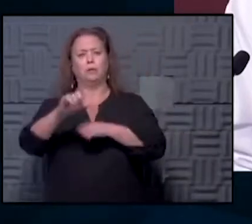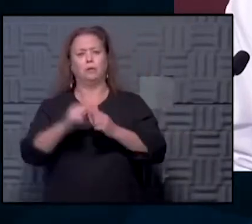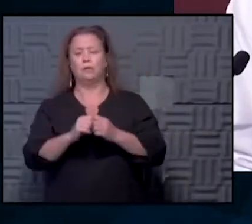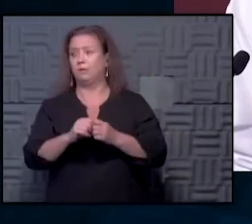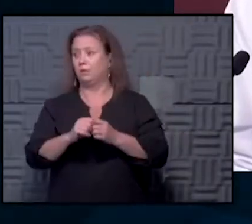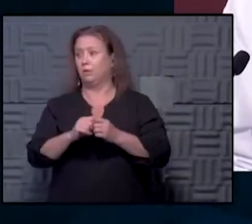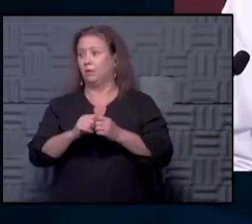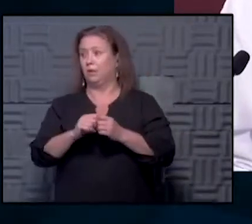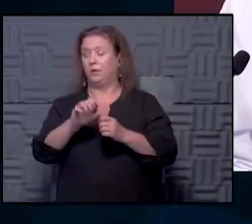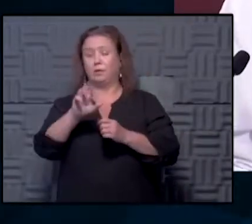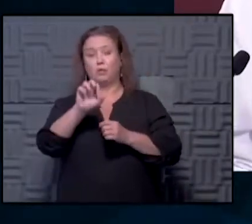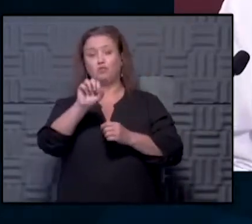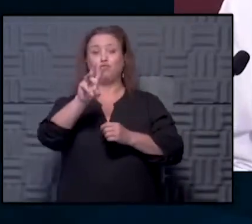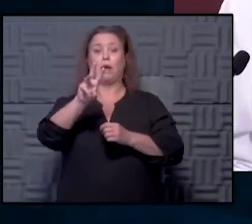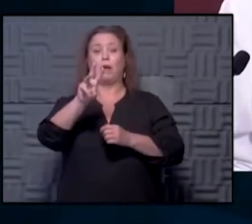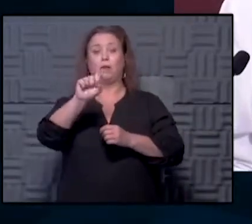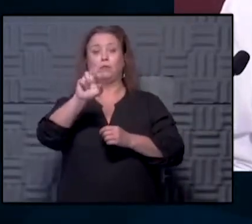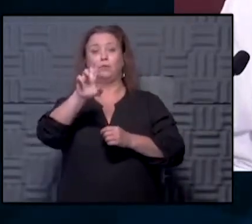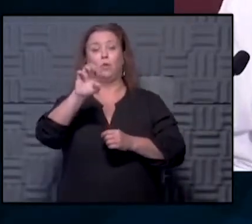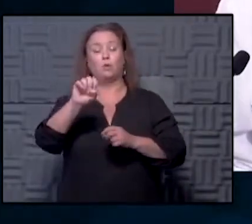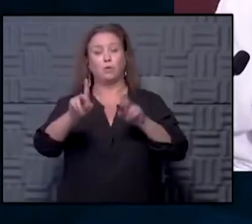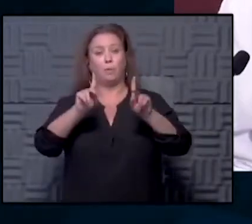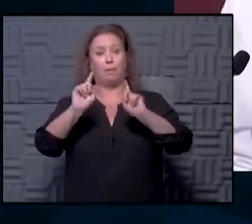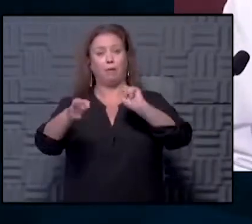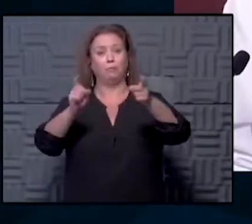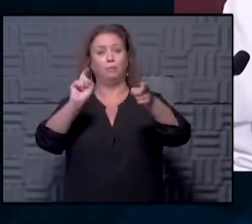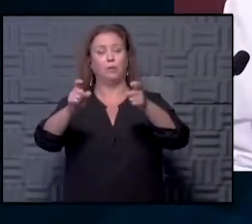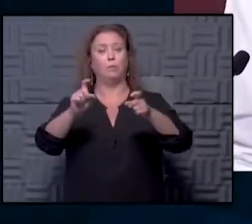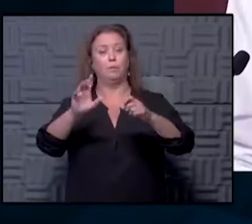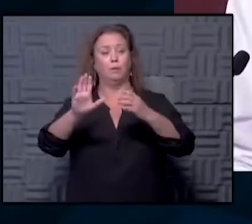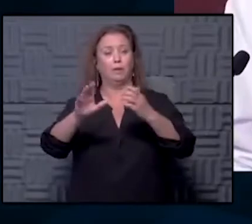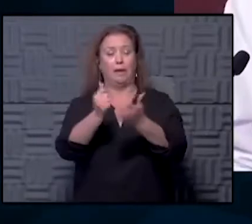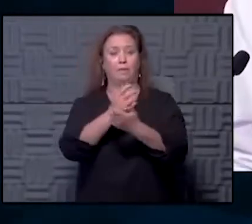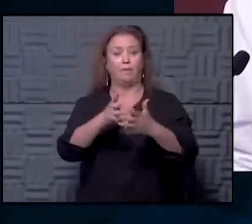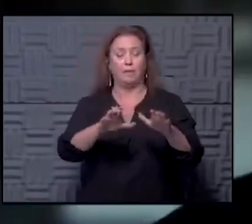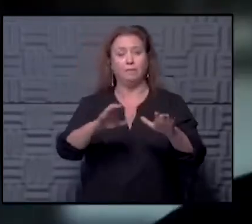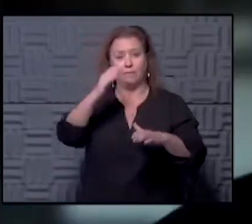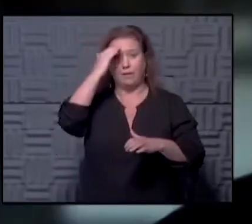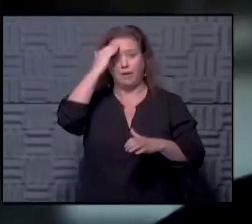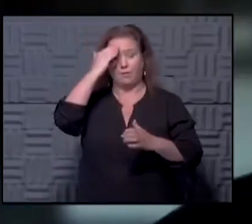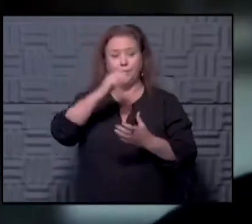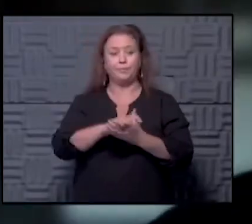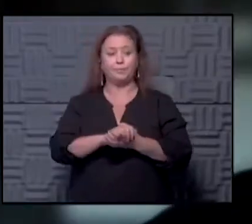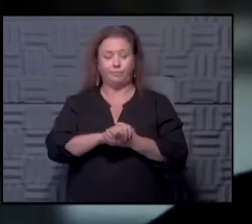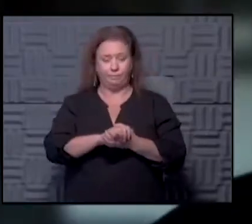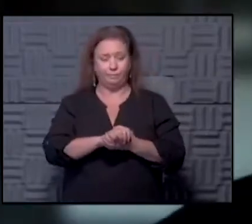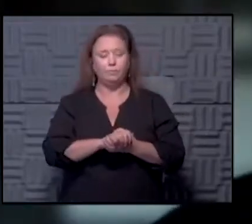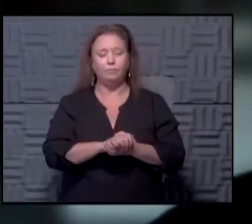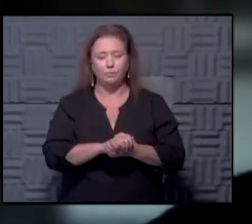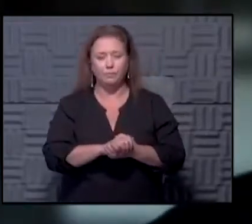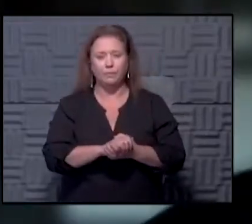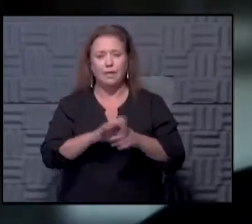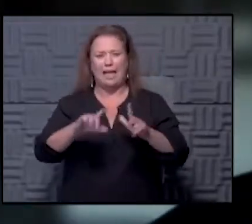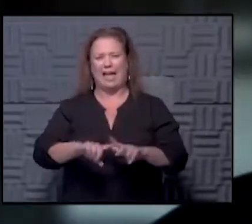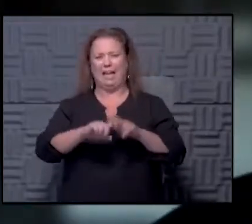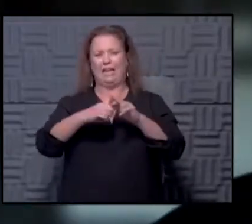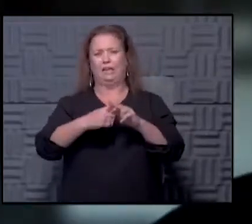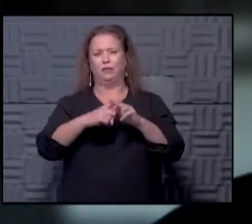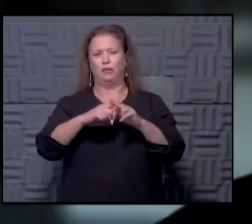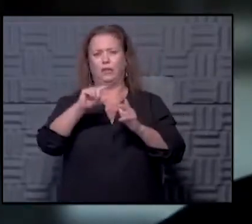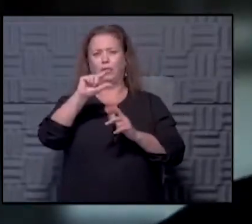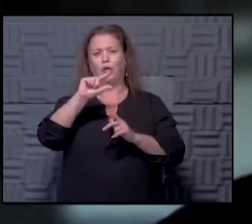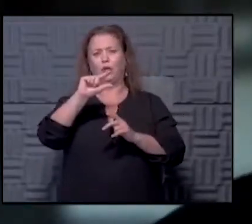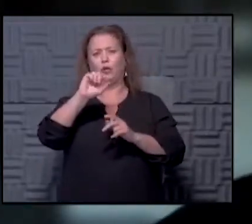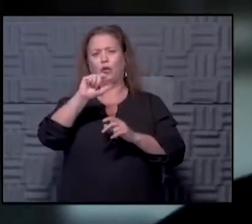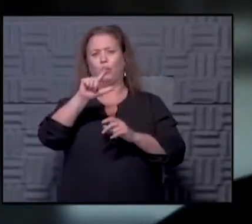Well, and it's a crowdsourced data, so people are putting in what they know, I think. Yeah. I've actually I initially started Google